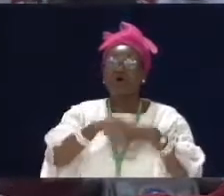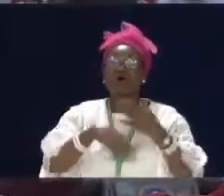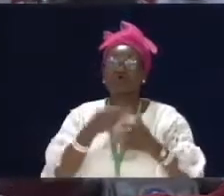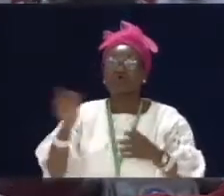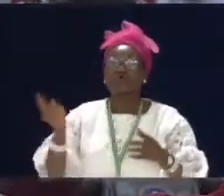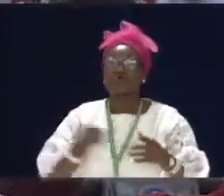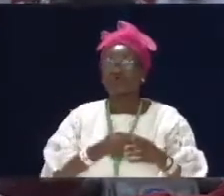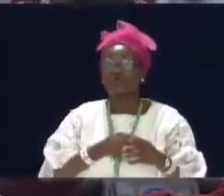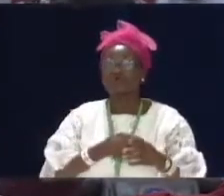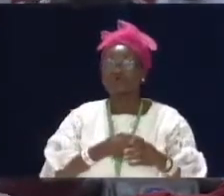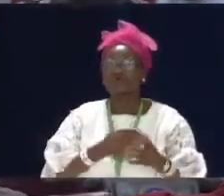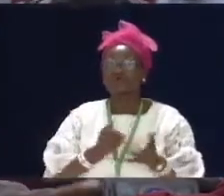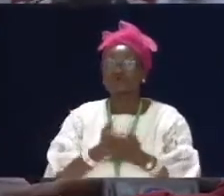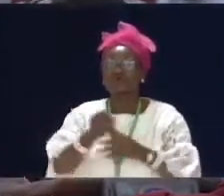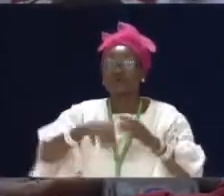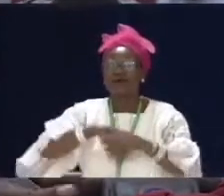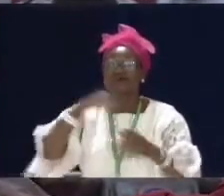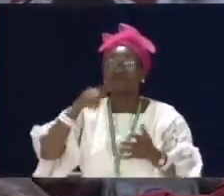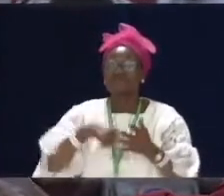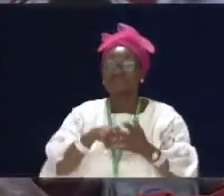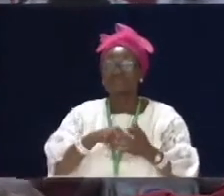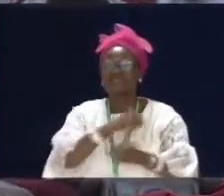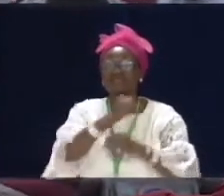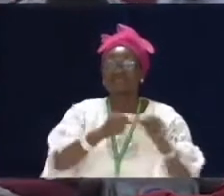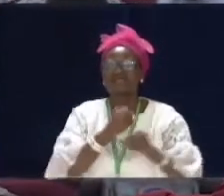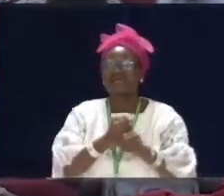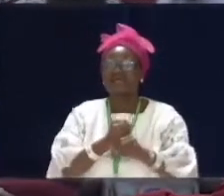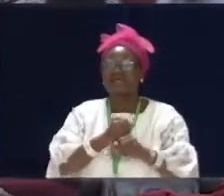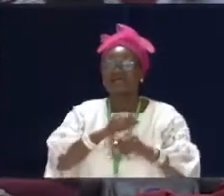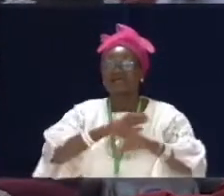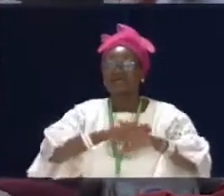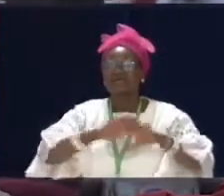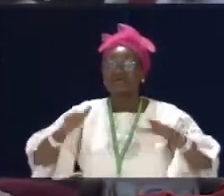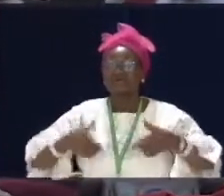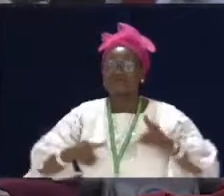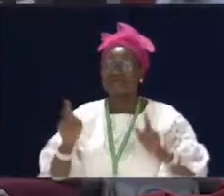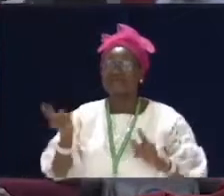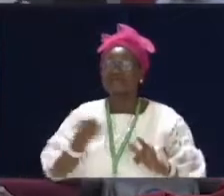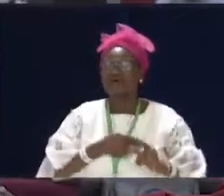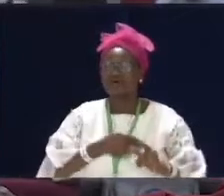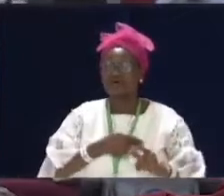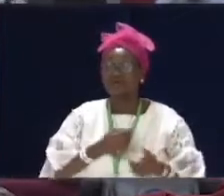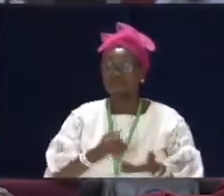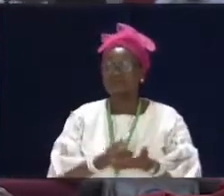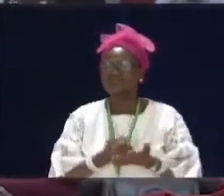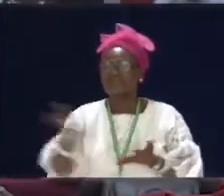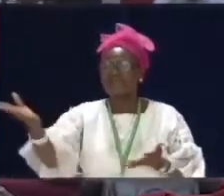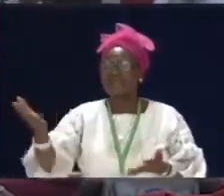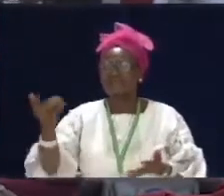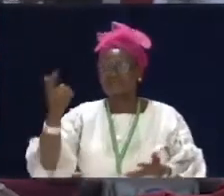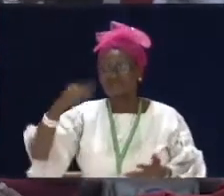Almighty, throughout this year, don't let them spend for Satan.